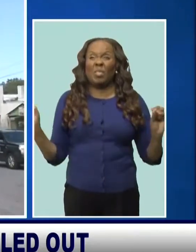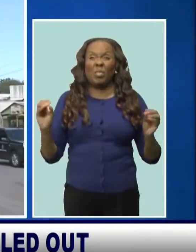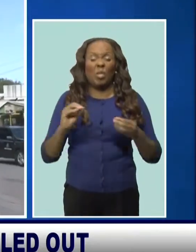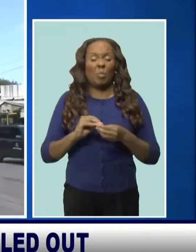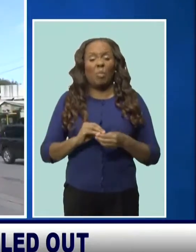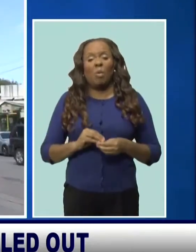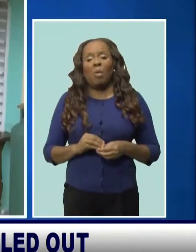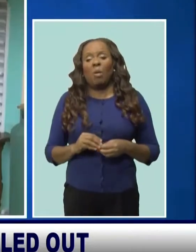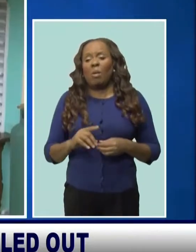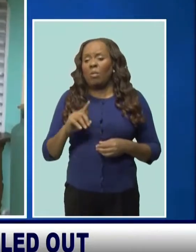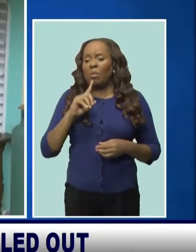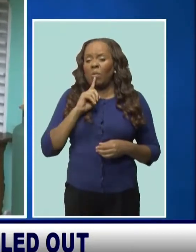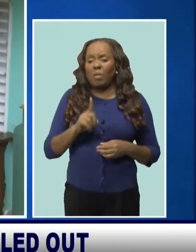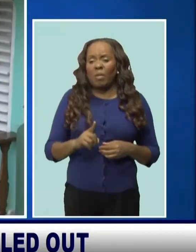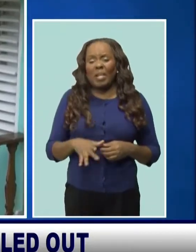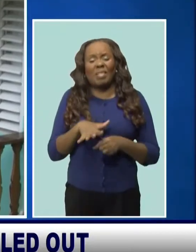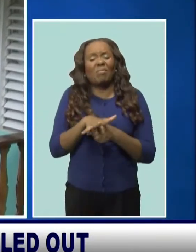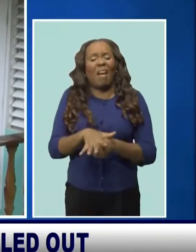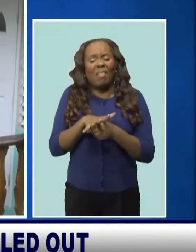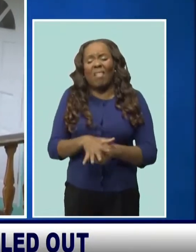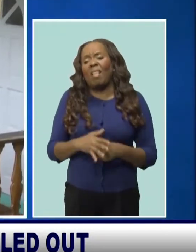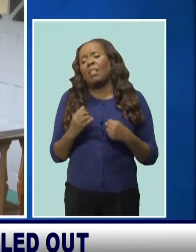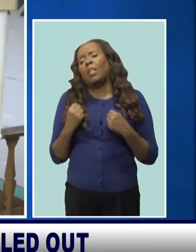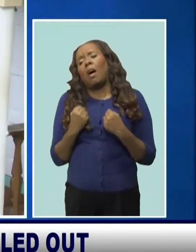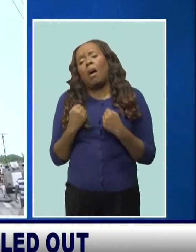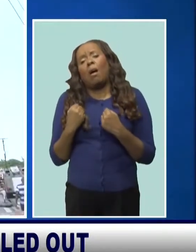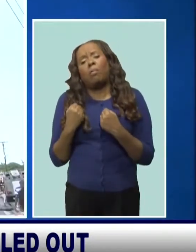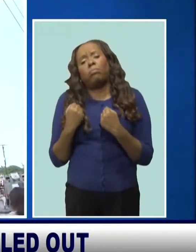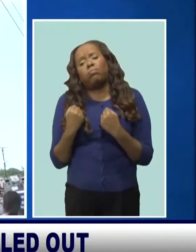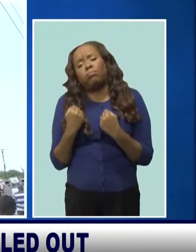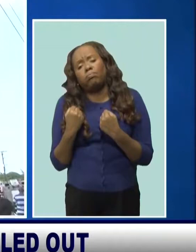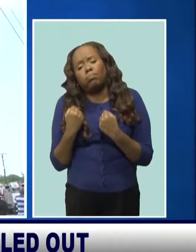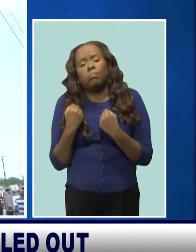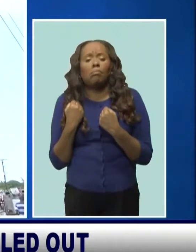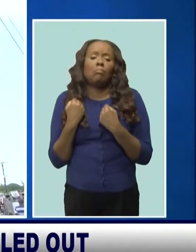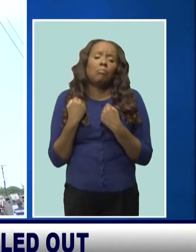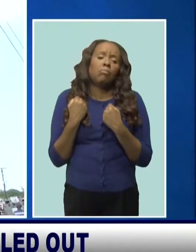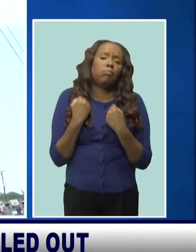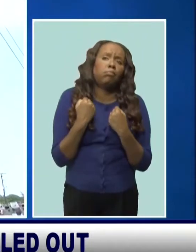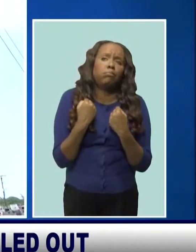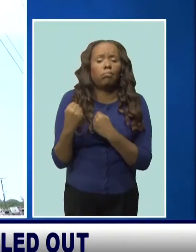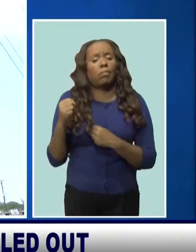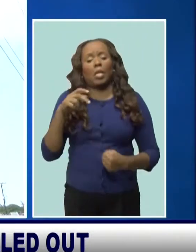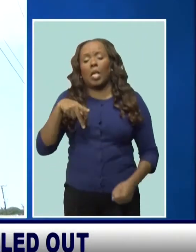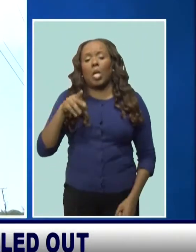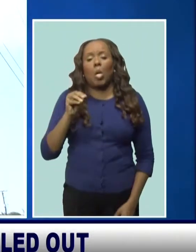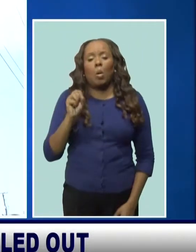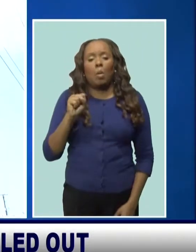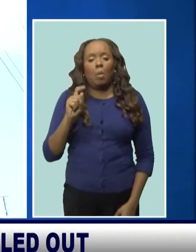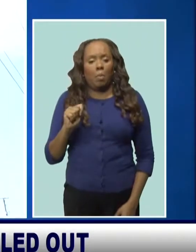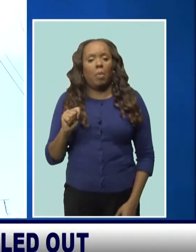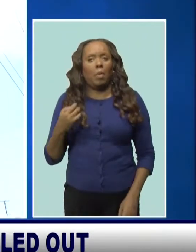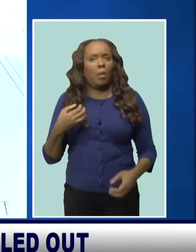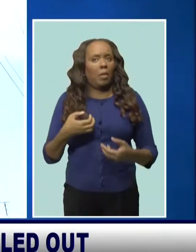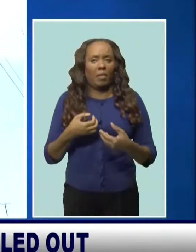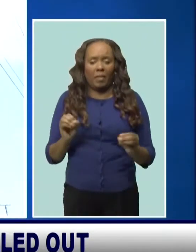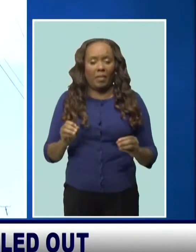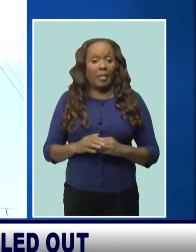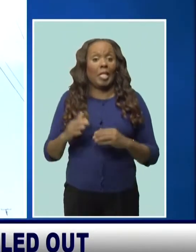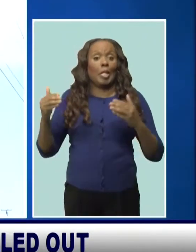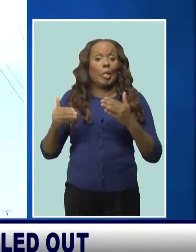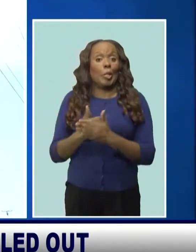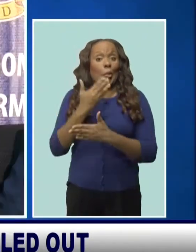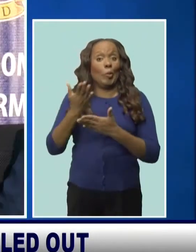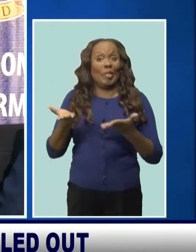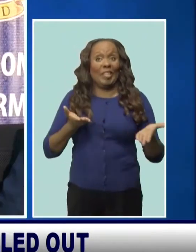the post office. It will be arriving at your door thanks to a new service offered by the Barbados Postal Service. That